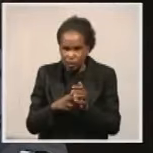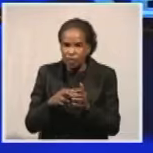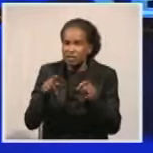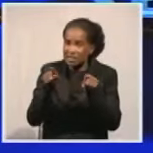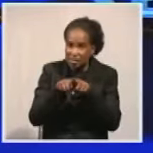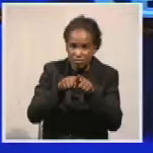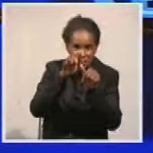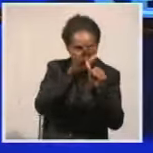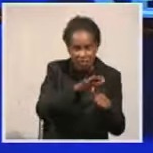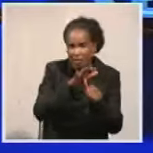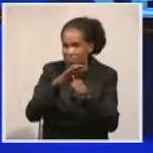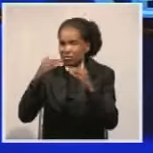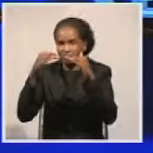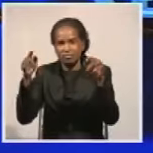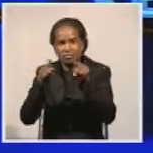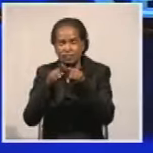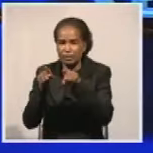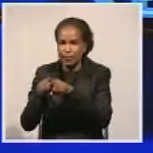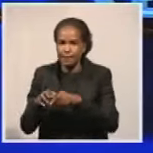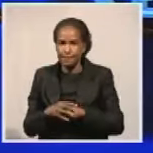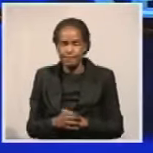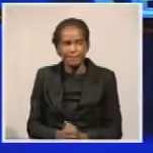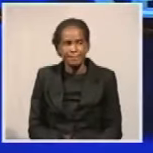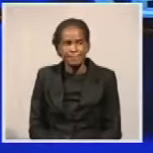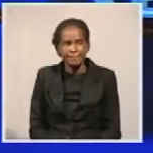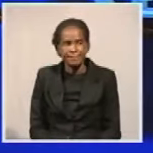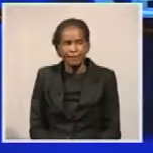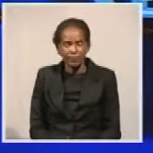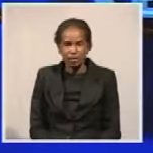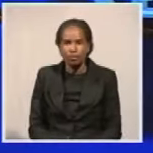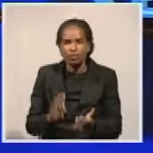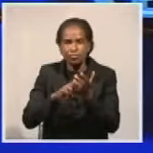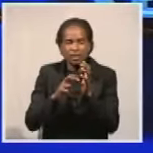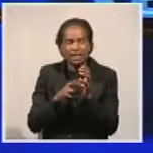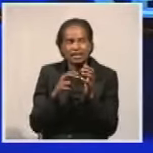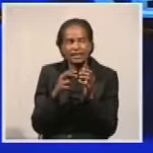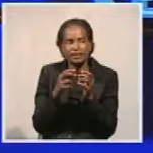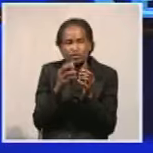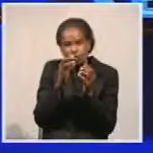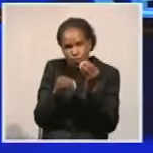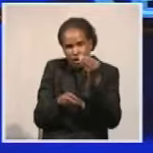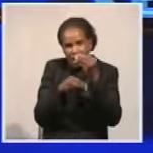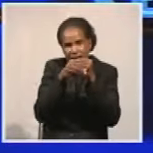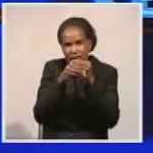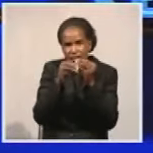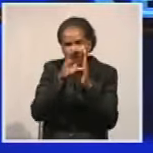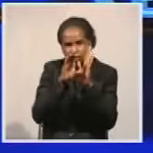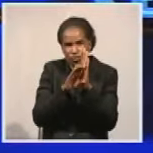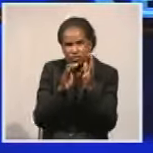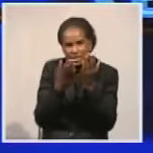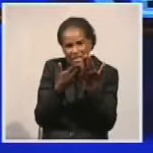suffered. So these are some of the easier provisions that you could bring in. Yes,